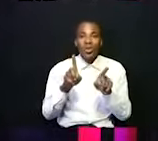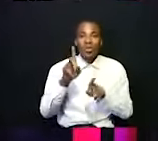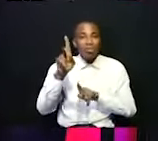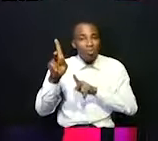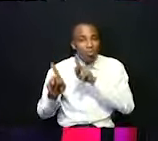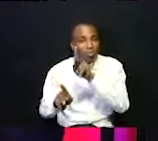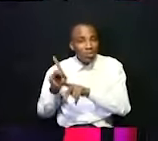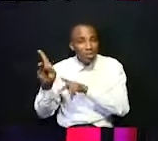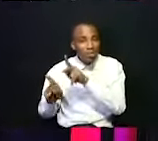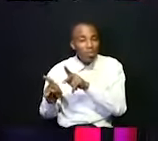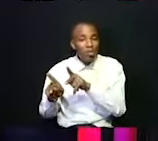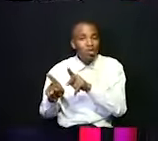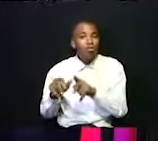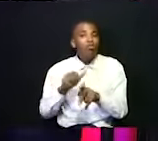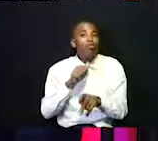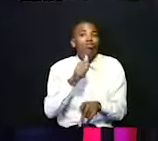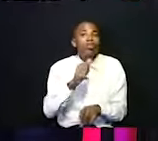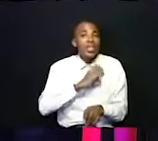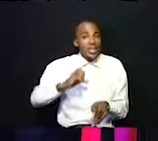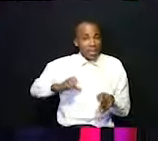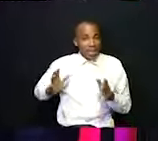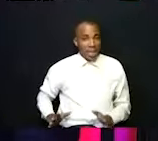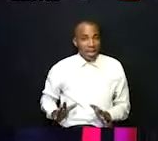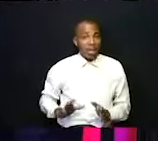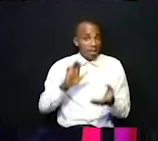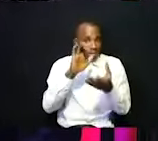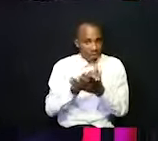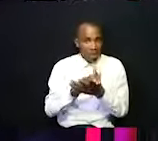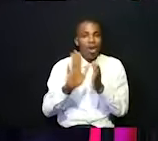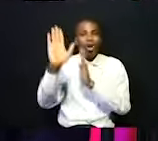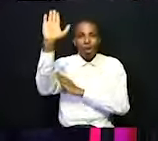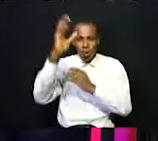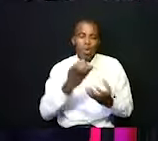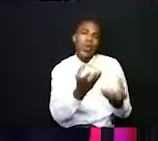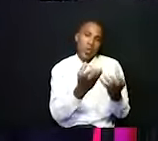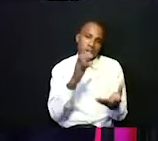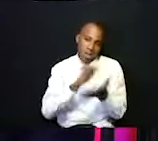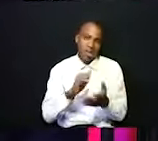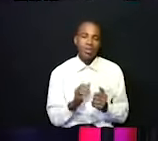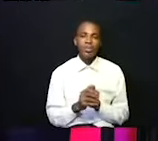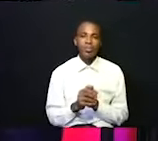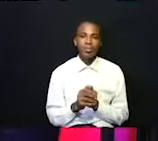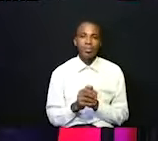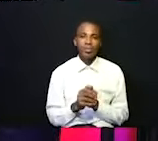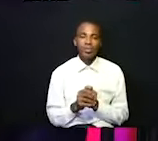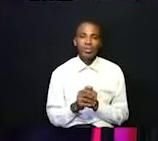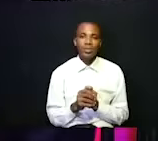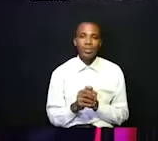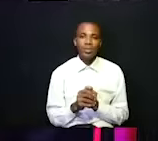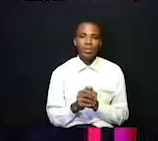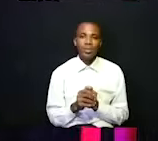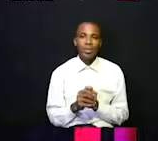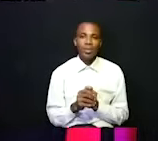God is interested in their marriage. Say nipa Benu a wonnim nyankopon po eware a onyame ne ni wo aware anim, because